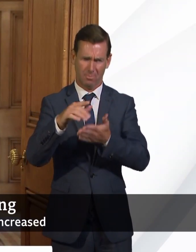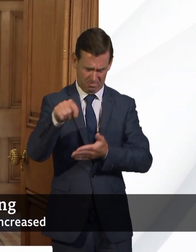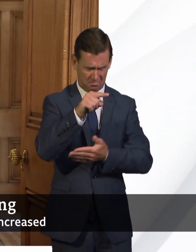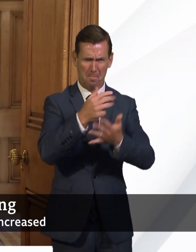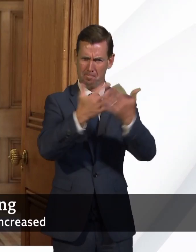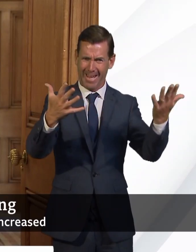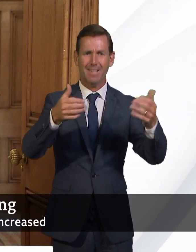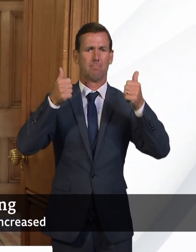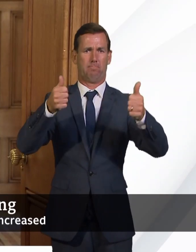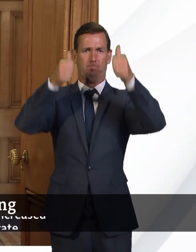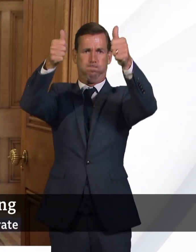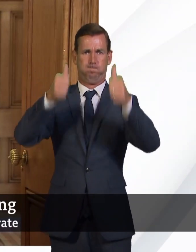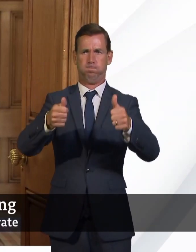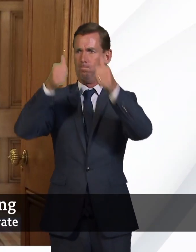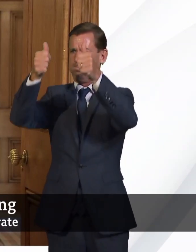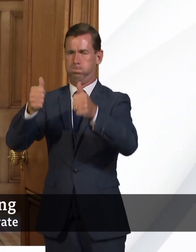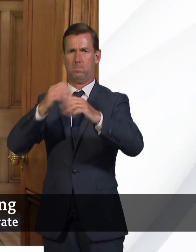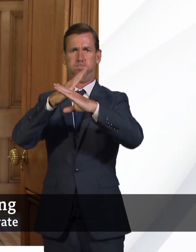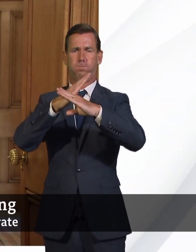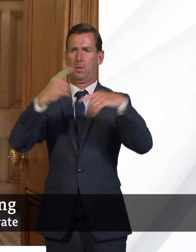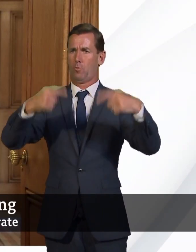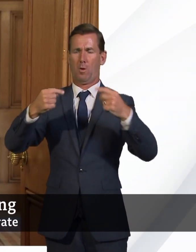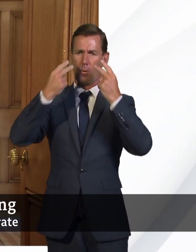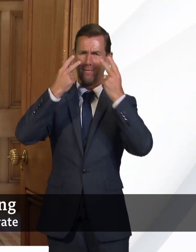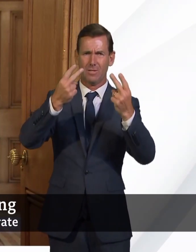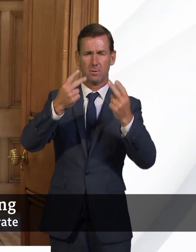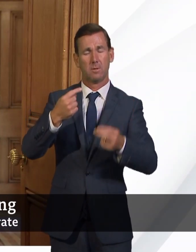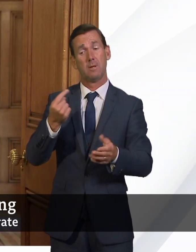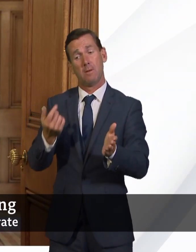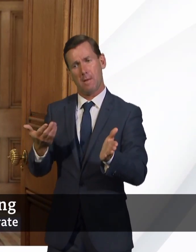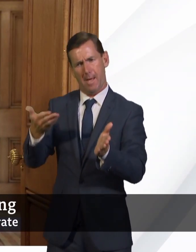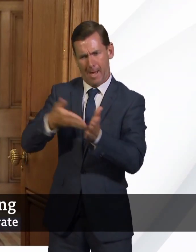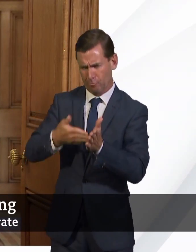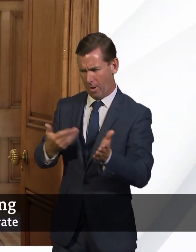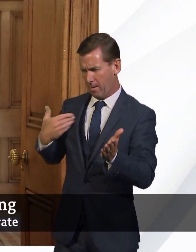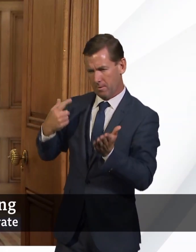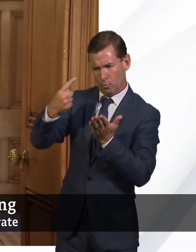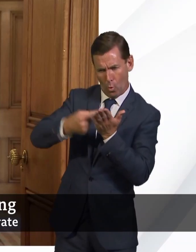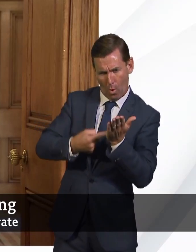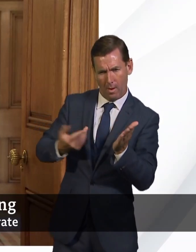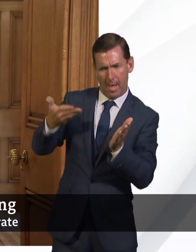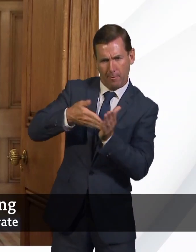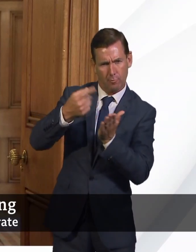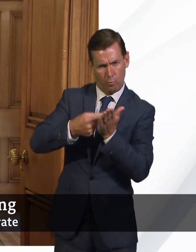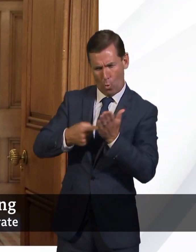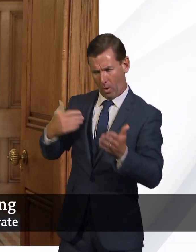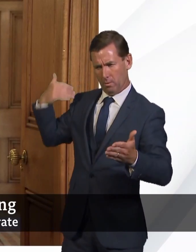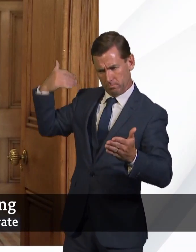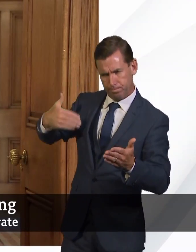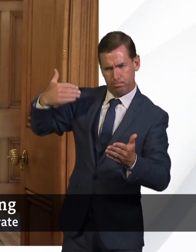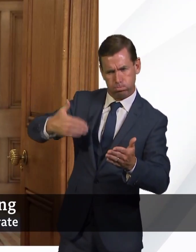my opening remarks, we strengthened that guidance all along. And the point